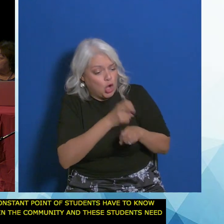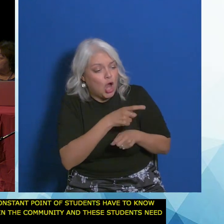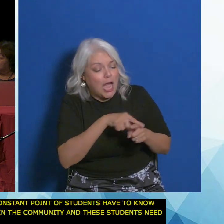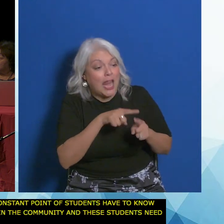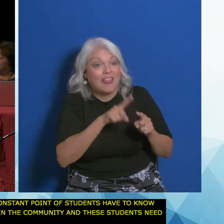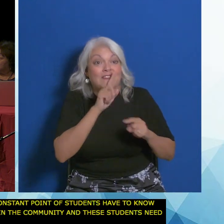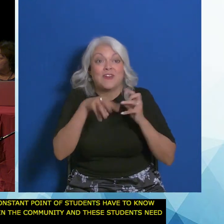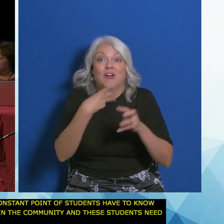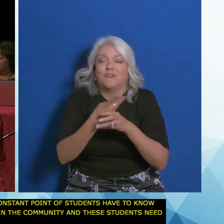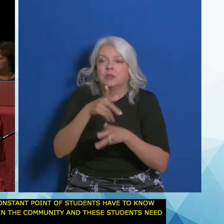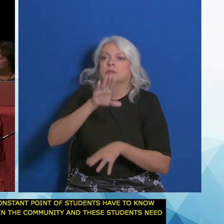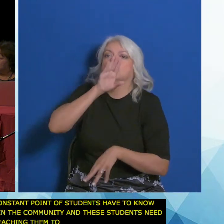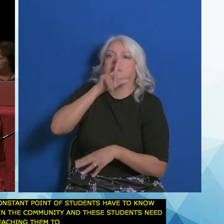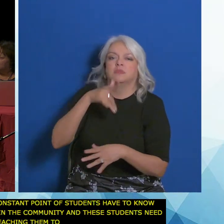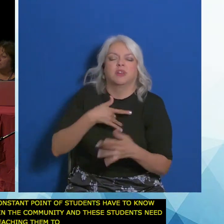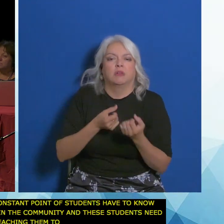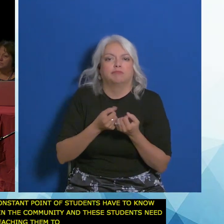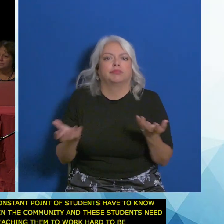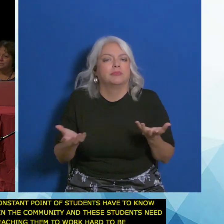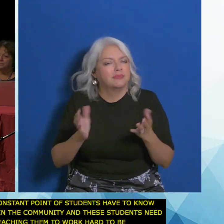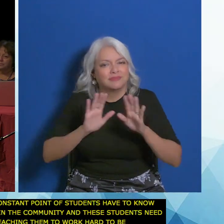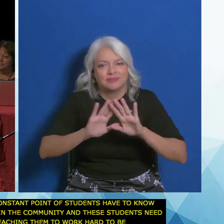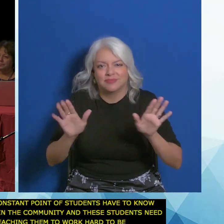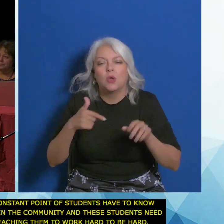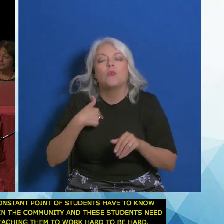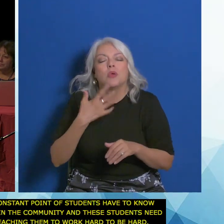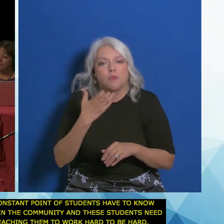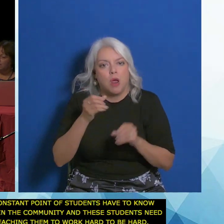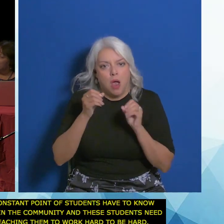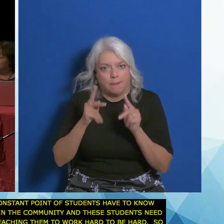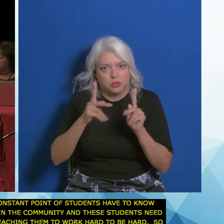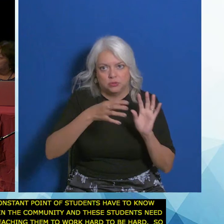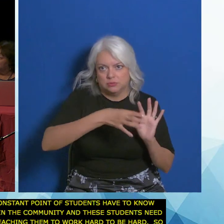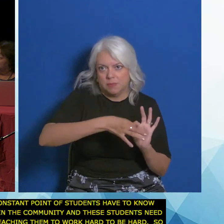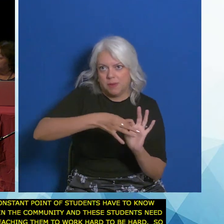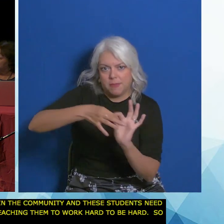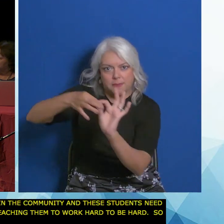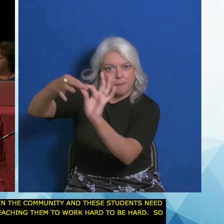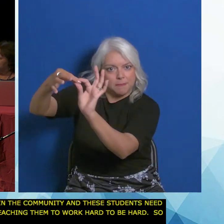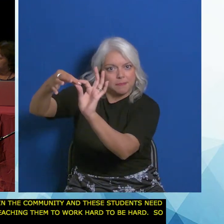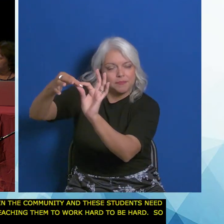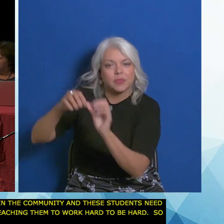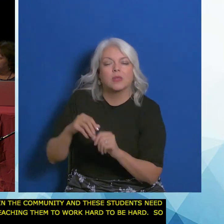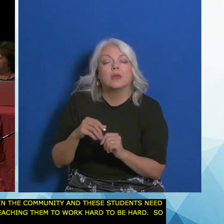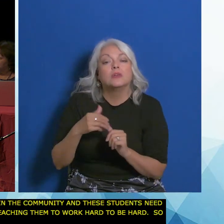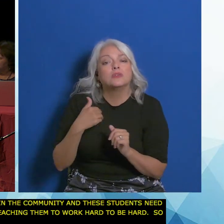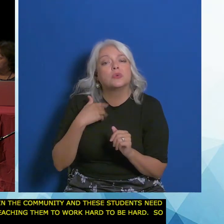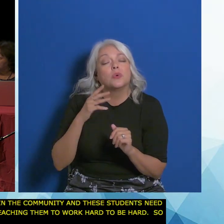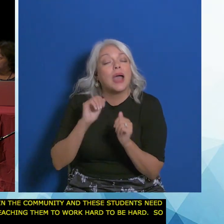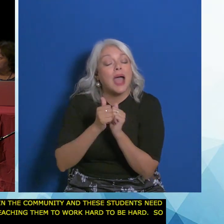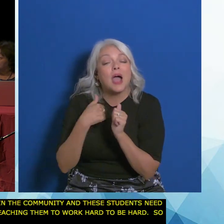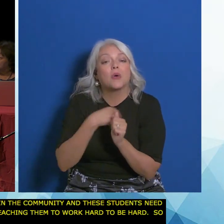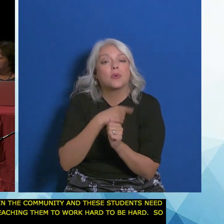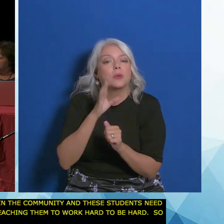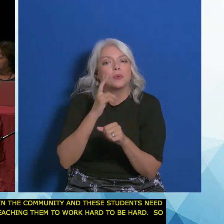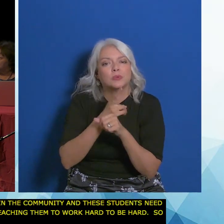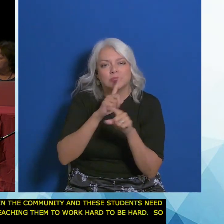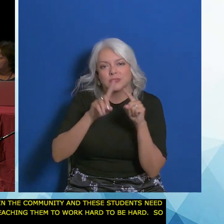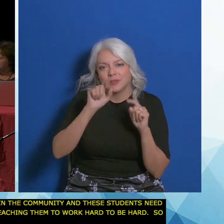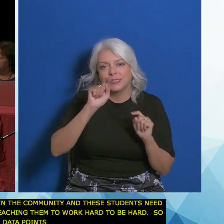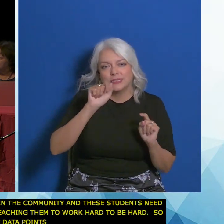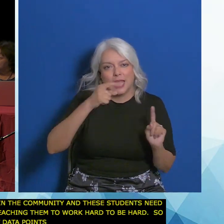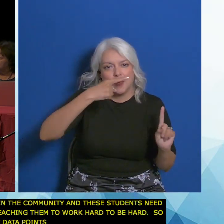some type of opportunity. So we'll use a lot of data points to look at and reimagine